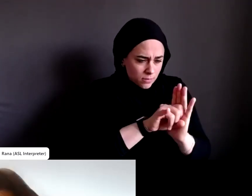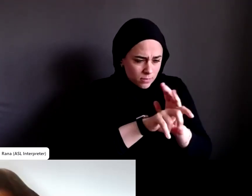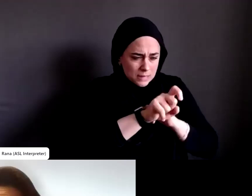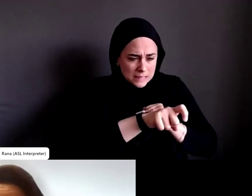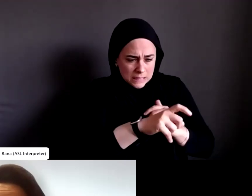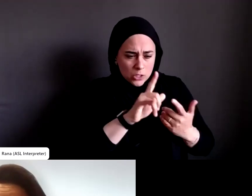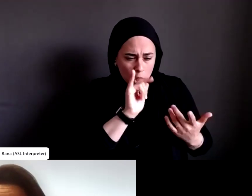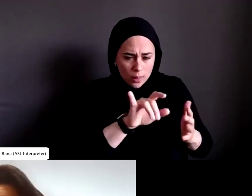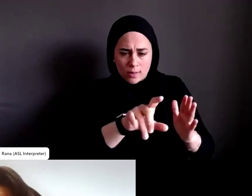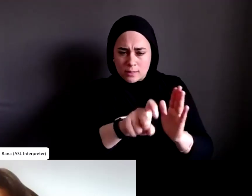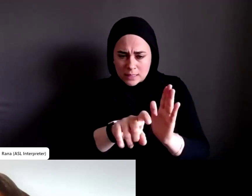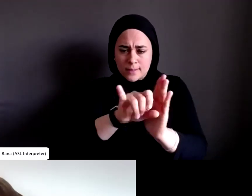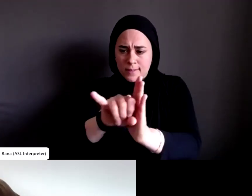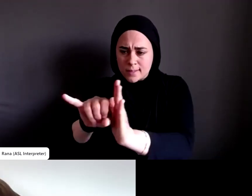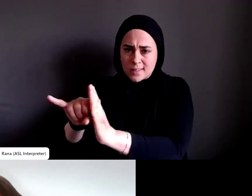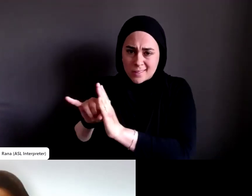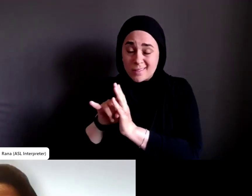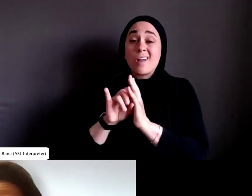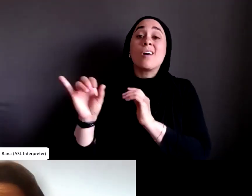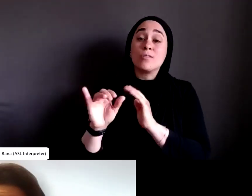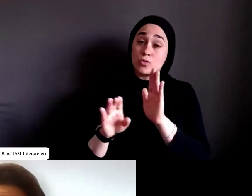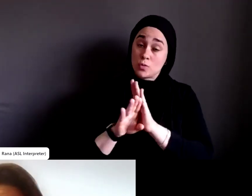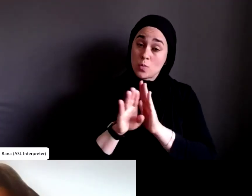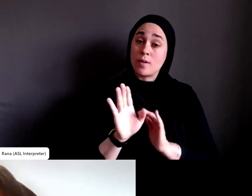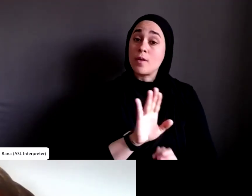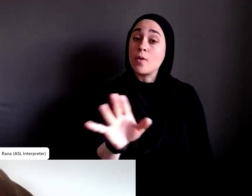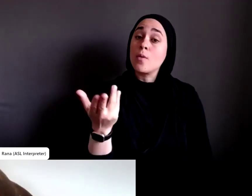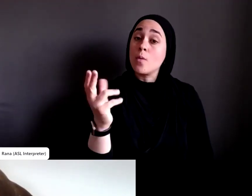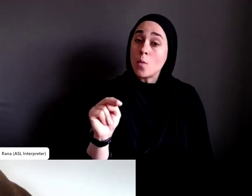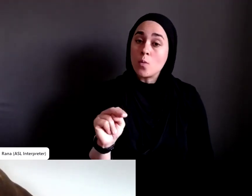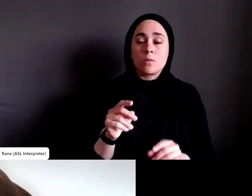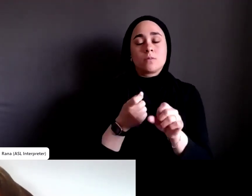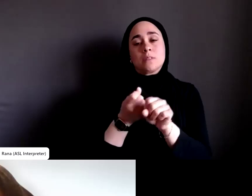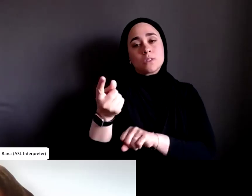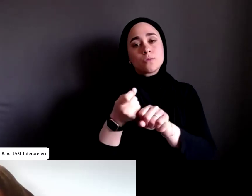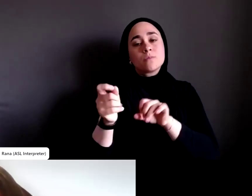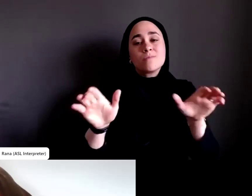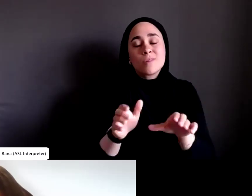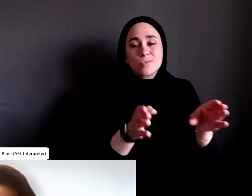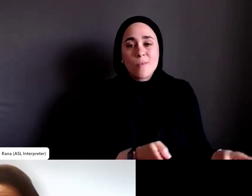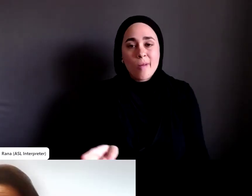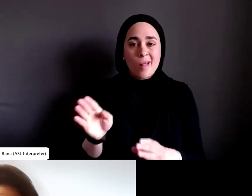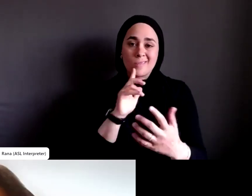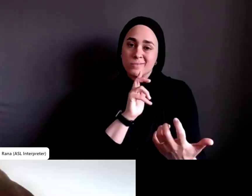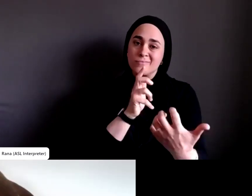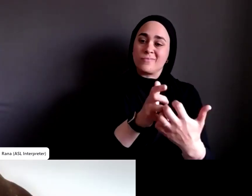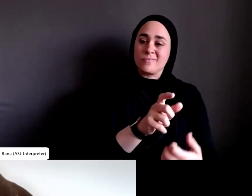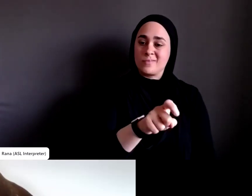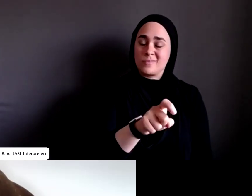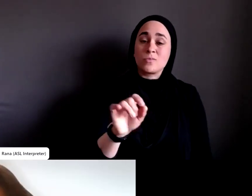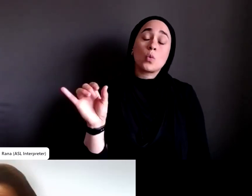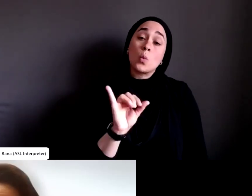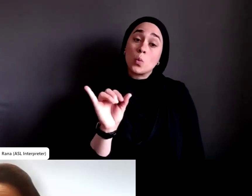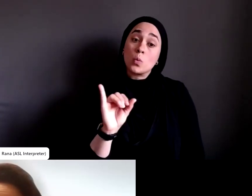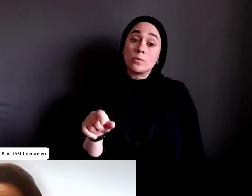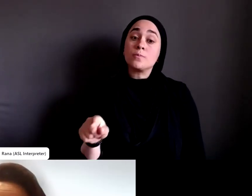also create their own yearly action plan to respond to those specific needs. And finally, they're the ones that coordinate and implement